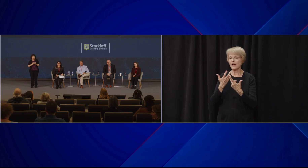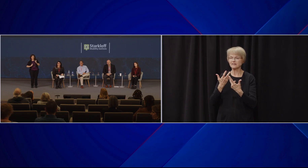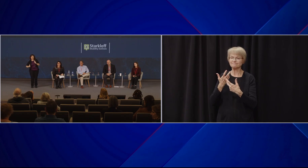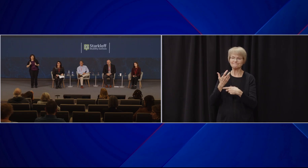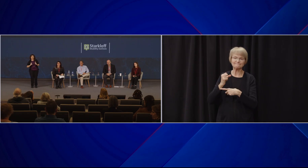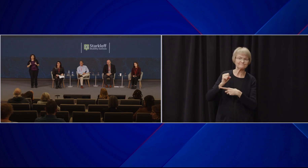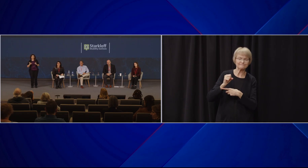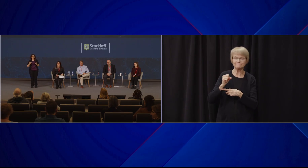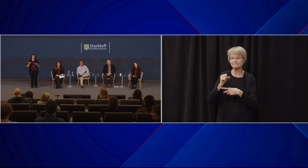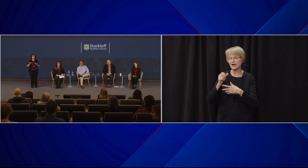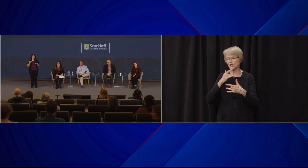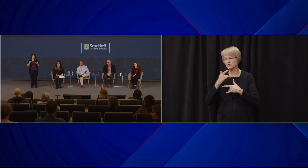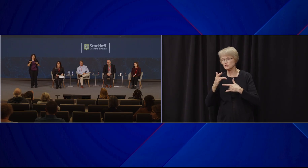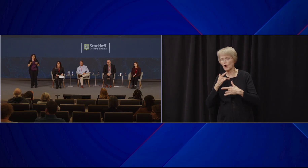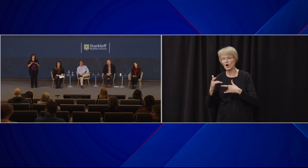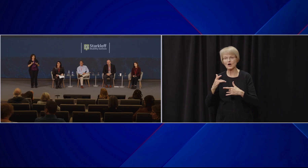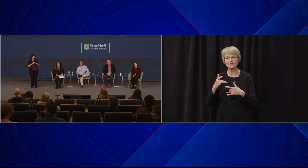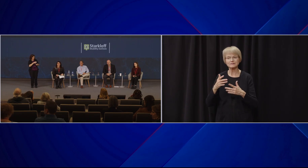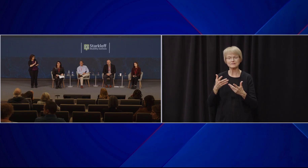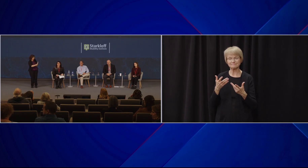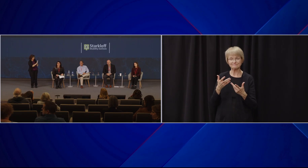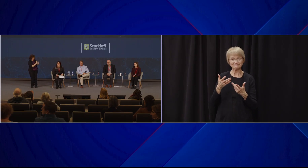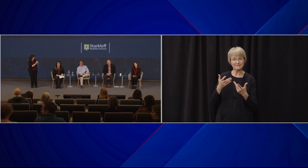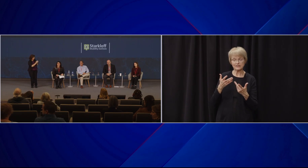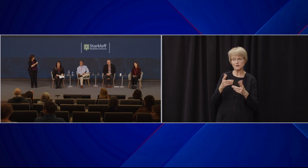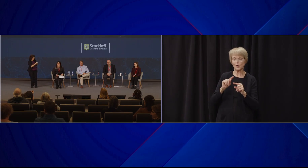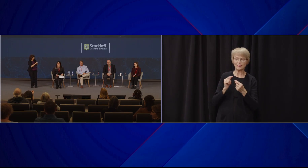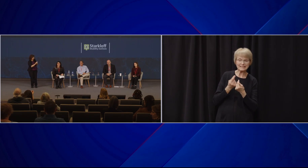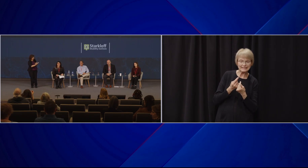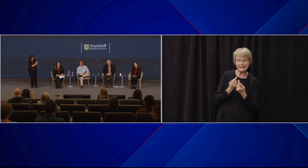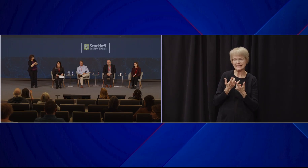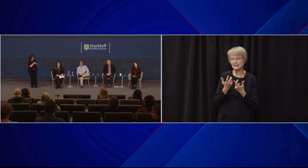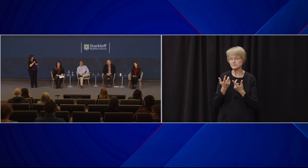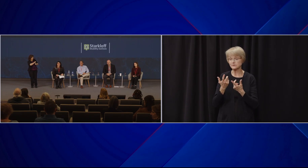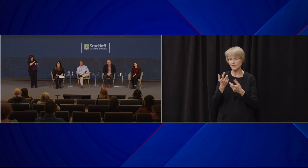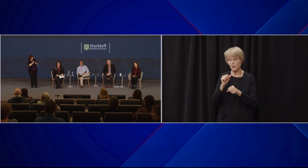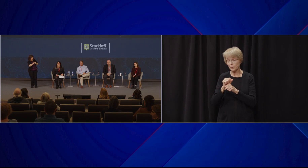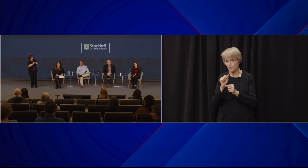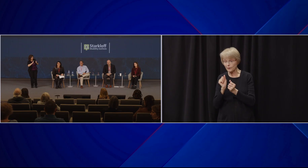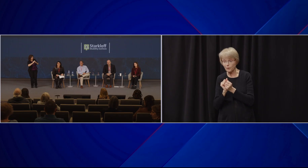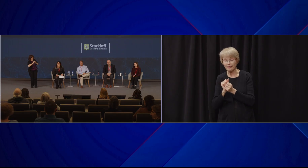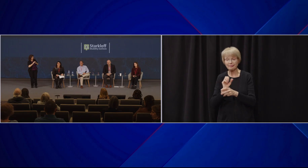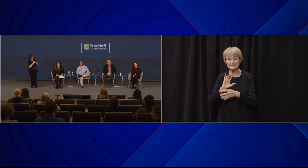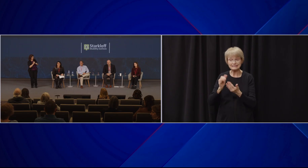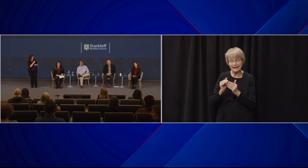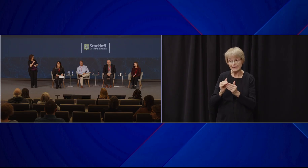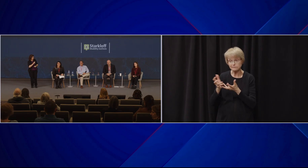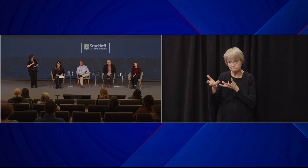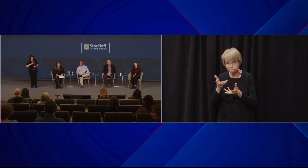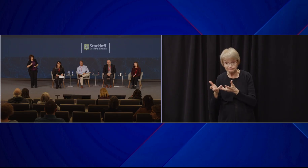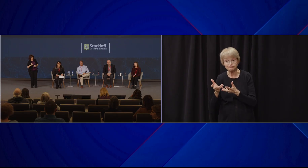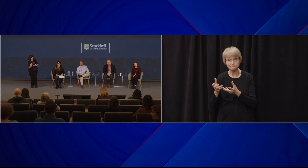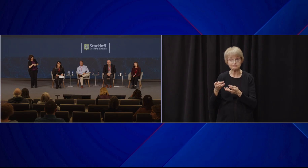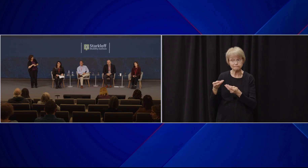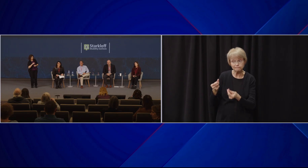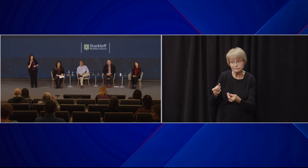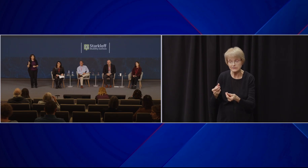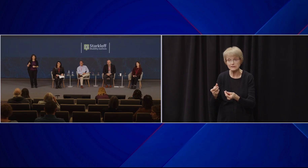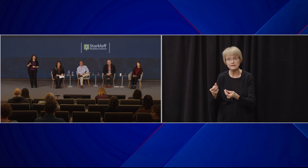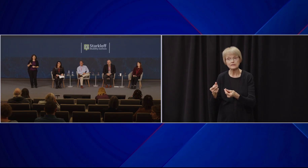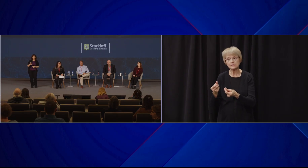on your teams, or when you are working with the city in order to make sure it is universally designed,